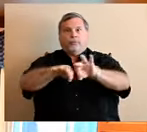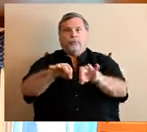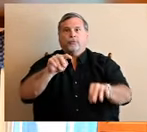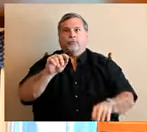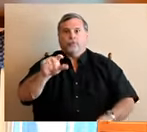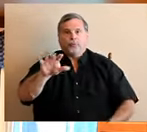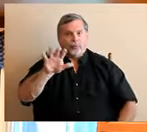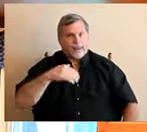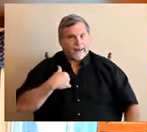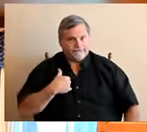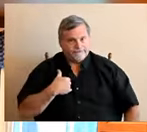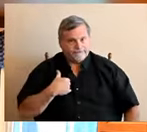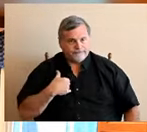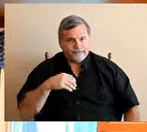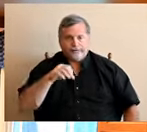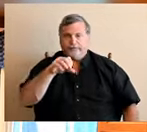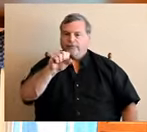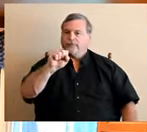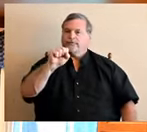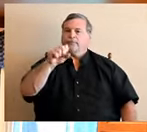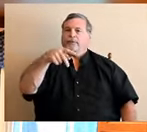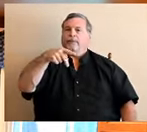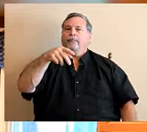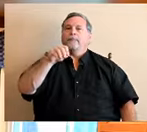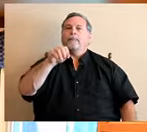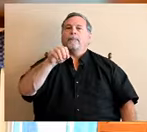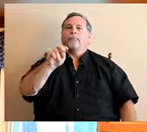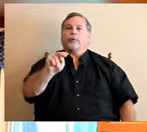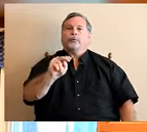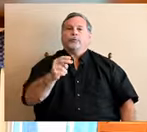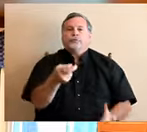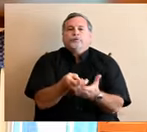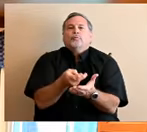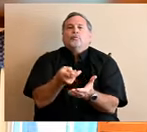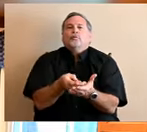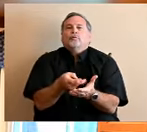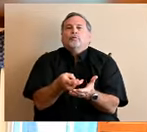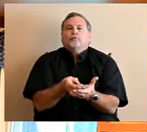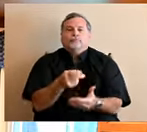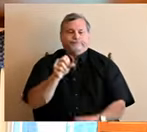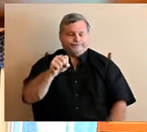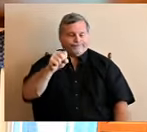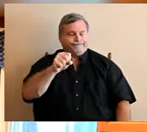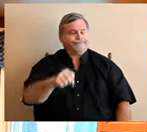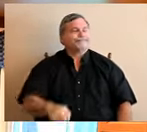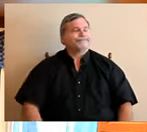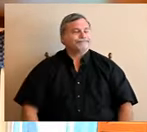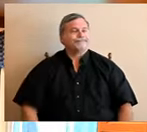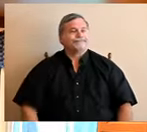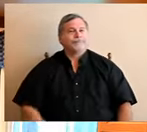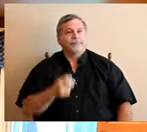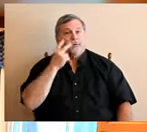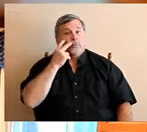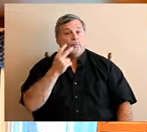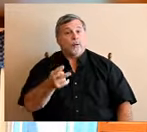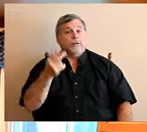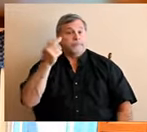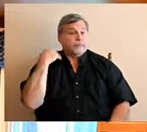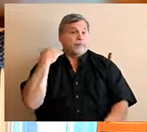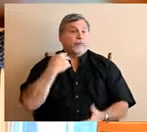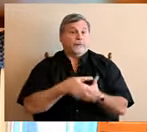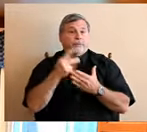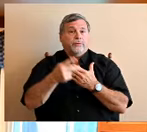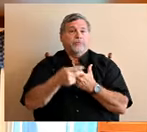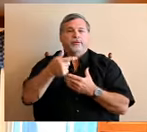important tool you have, spoon. Yes, a spoon. If you watched when I did